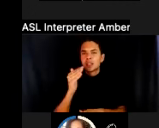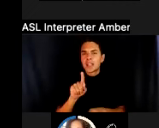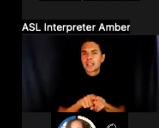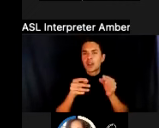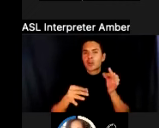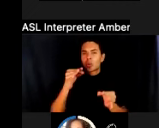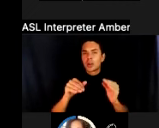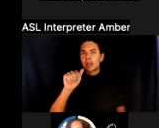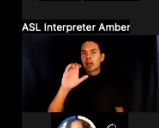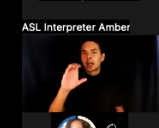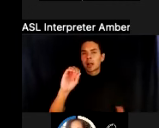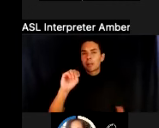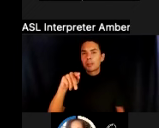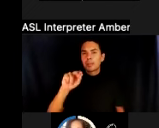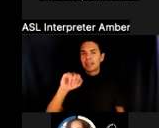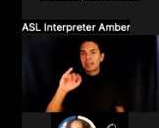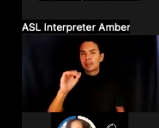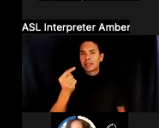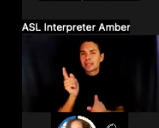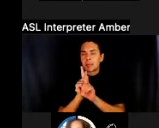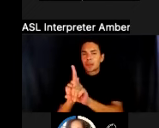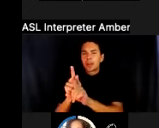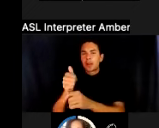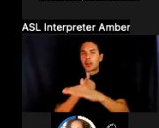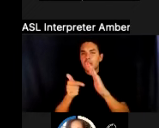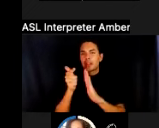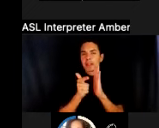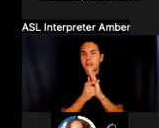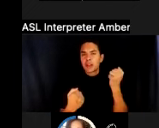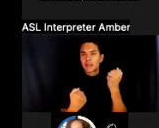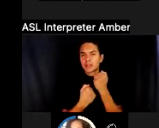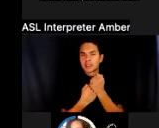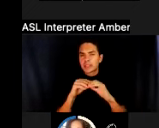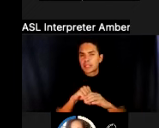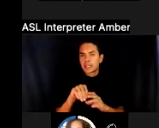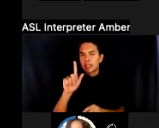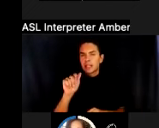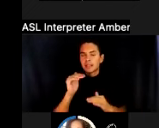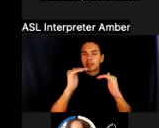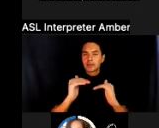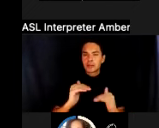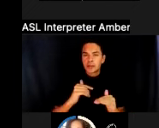Okay. We track the hours worked and if we provide mutual aid. Okay.